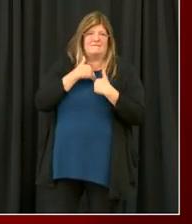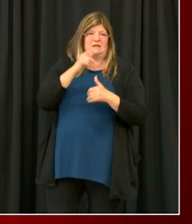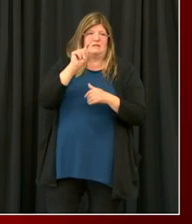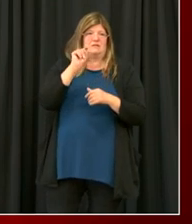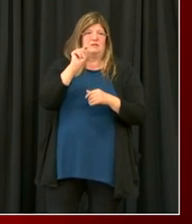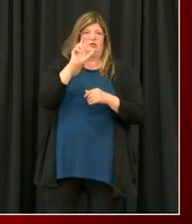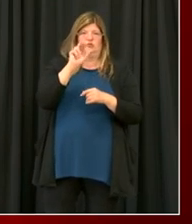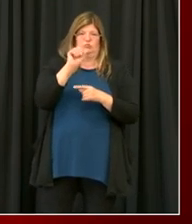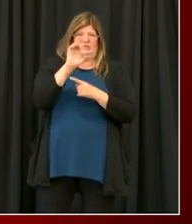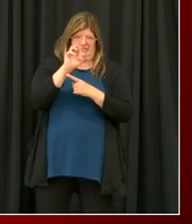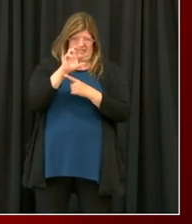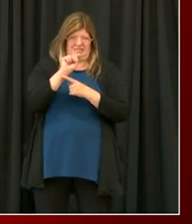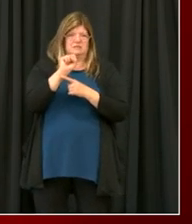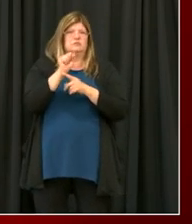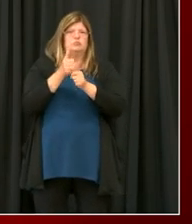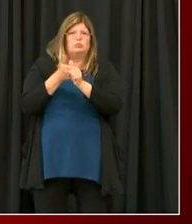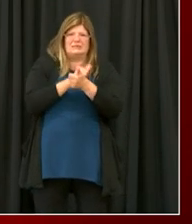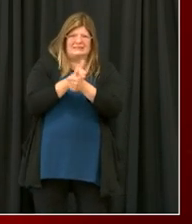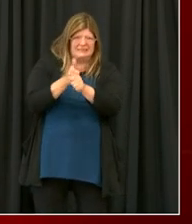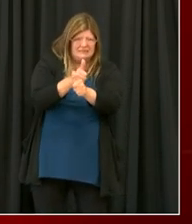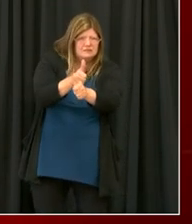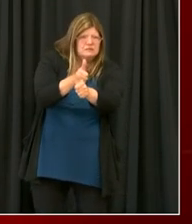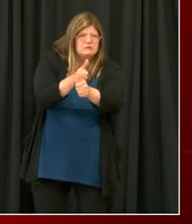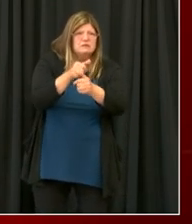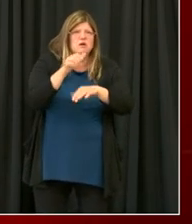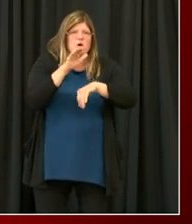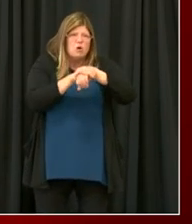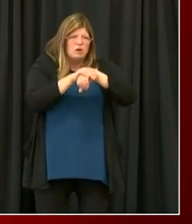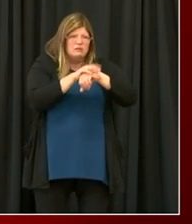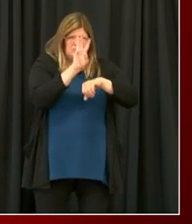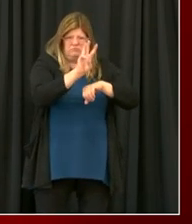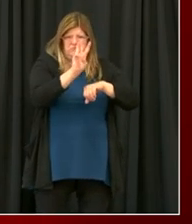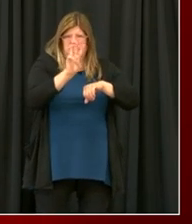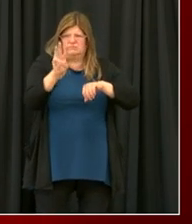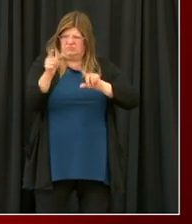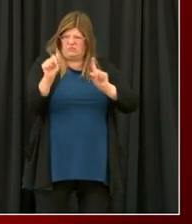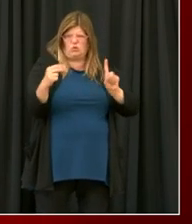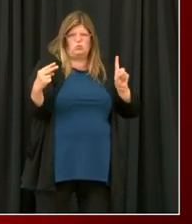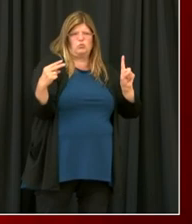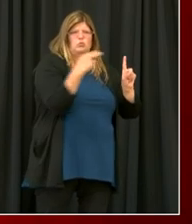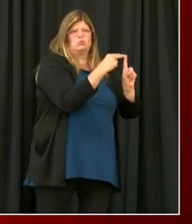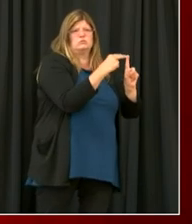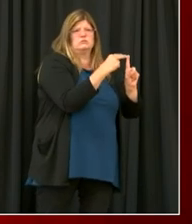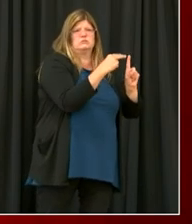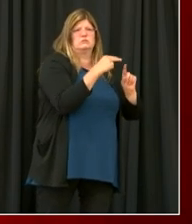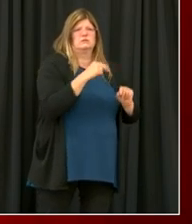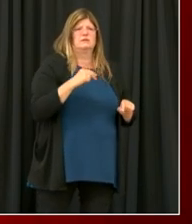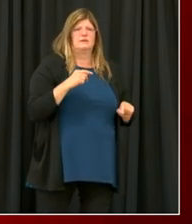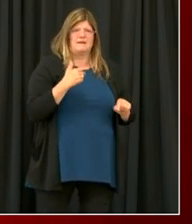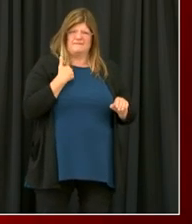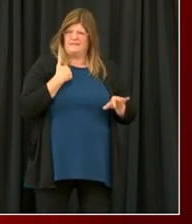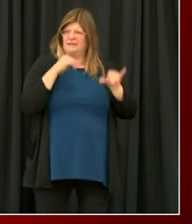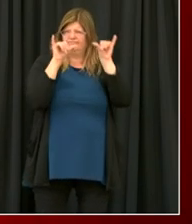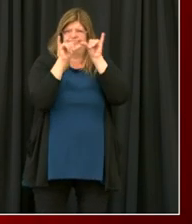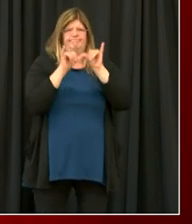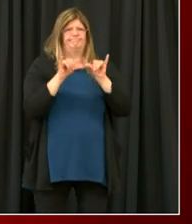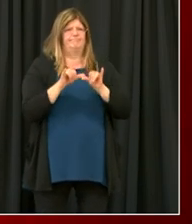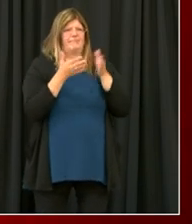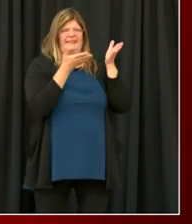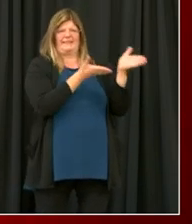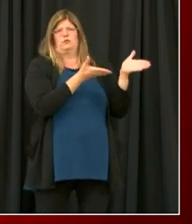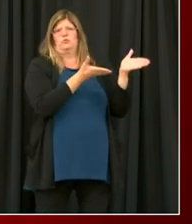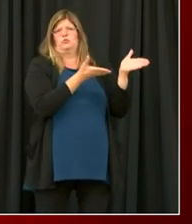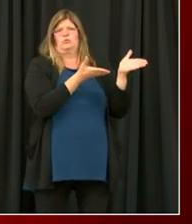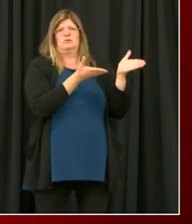200 now. This will make 300. So the work is ongoing. Again, we can't continue to measure the work. It's